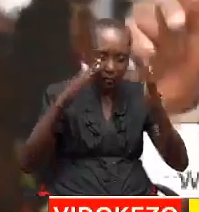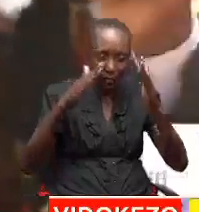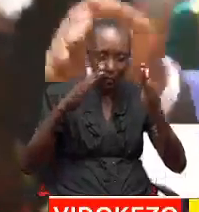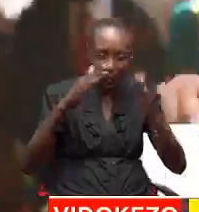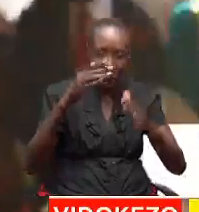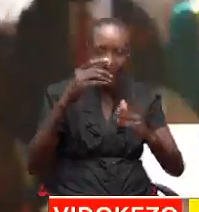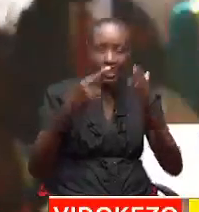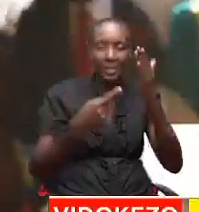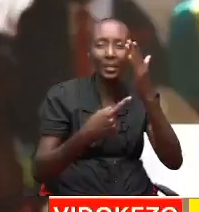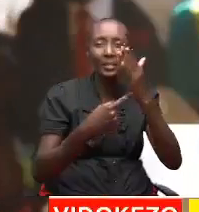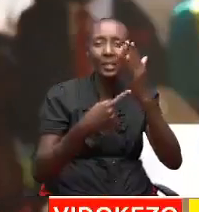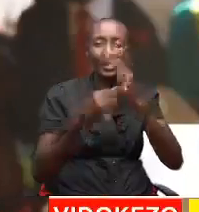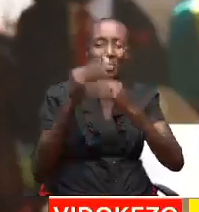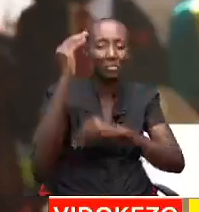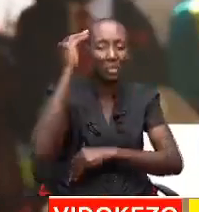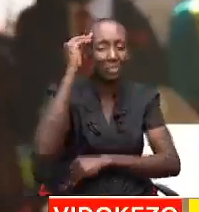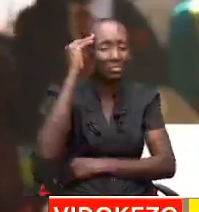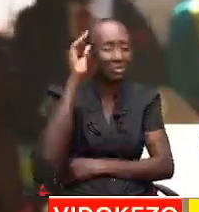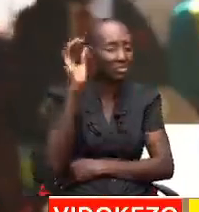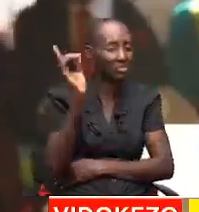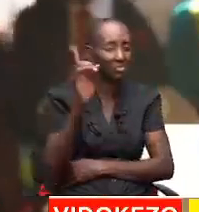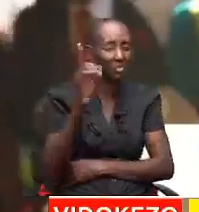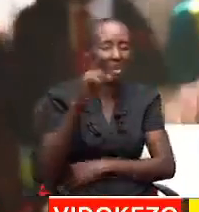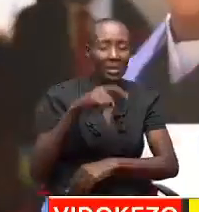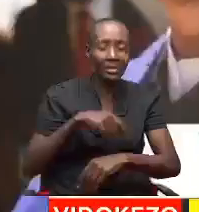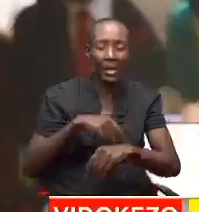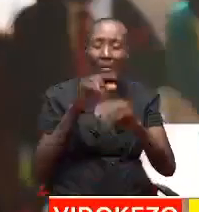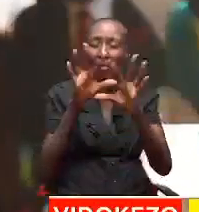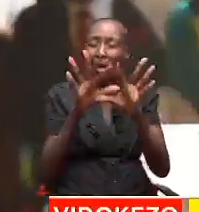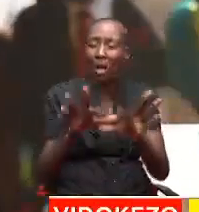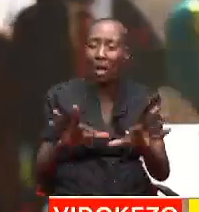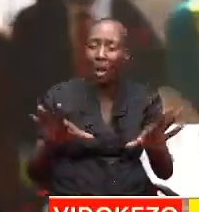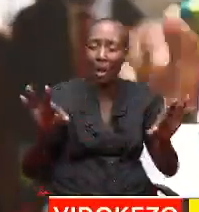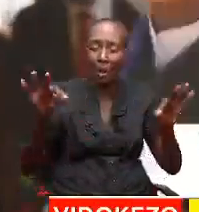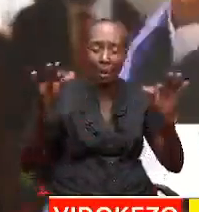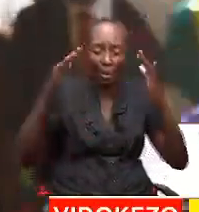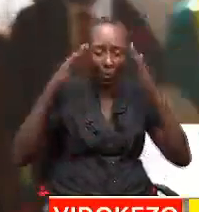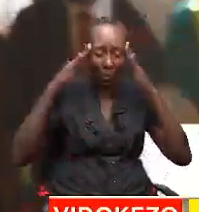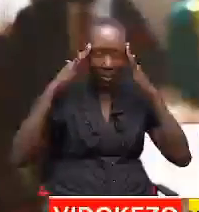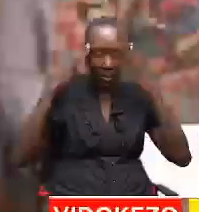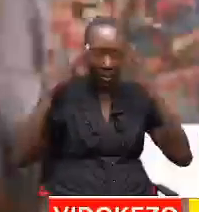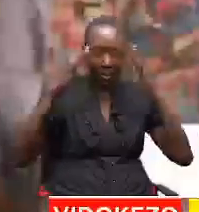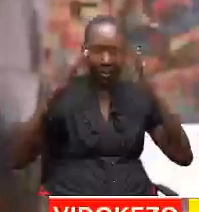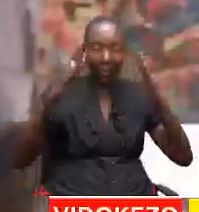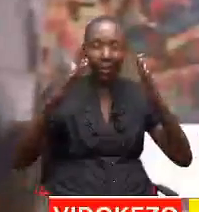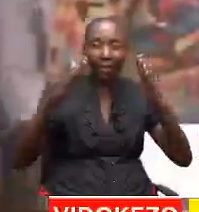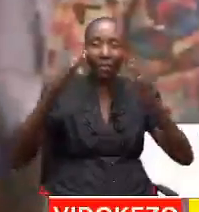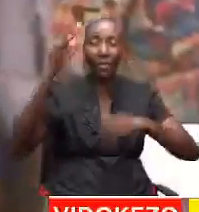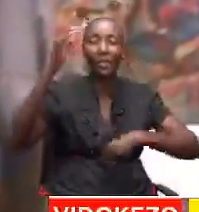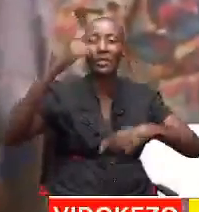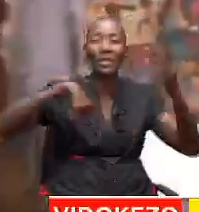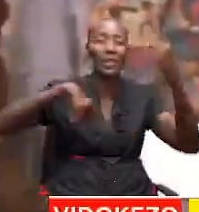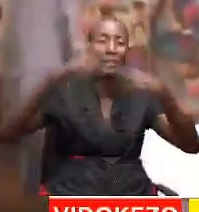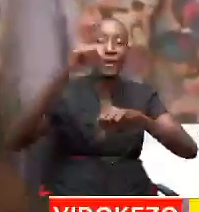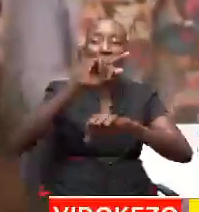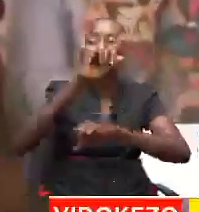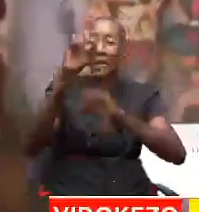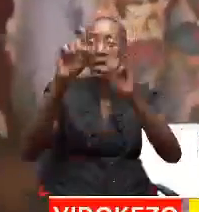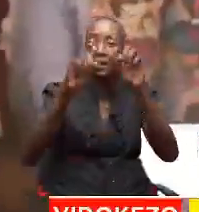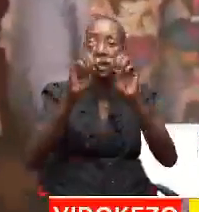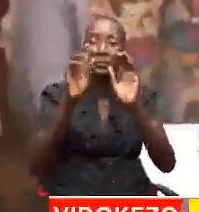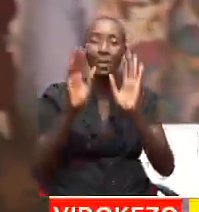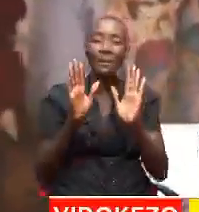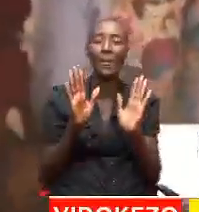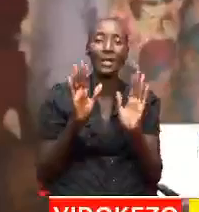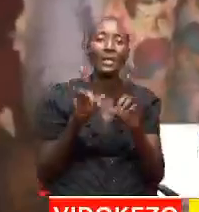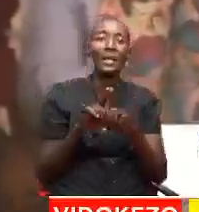to technical education. For a long time, we concentrated in passing exams. Hata hivyo, Ruto